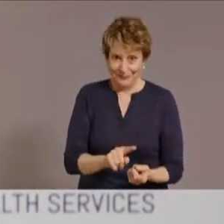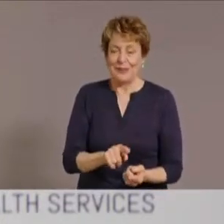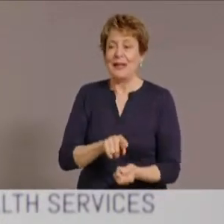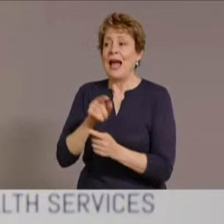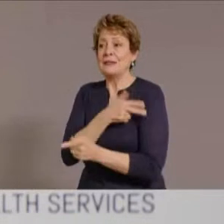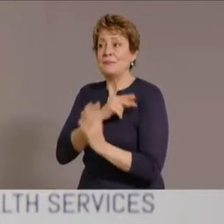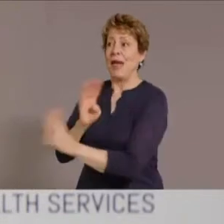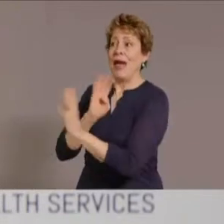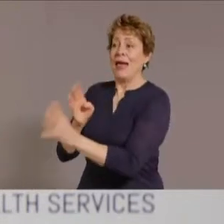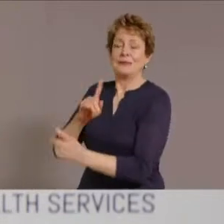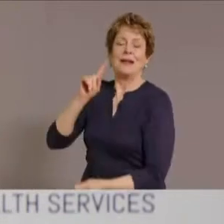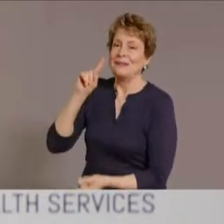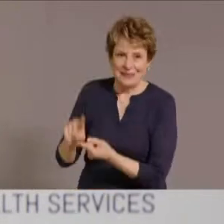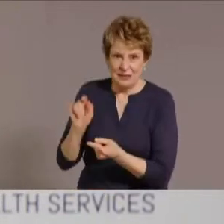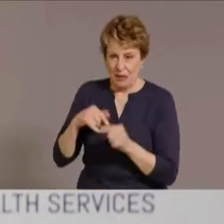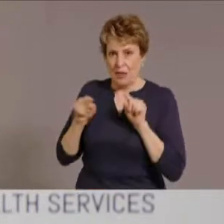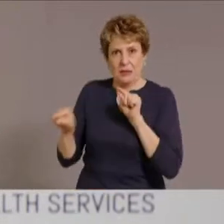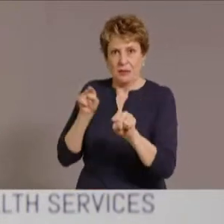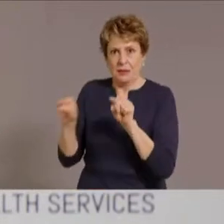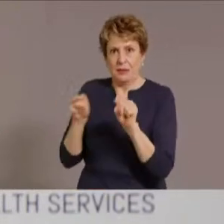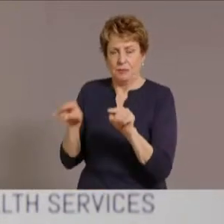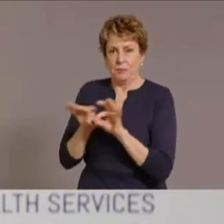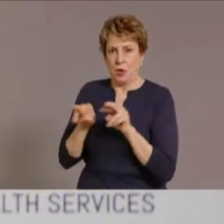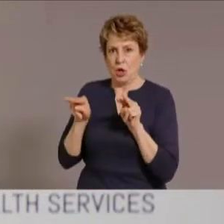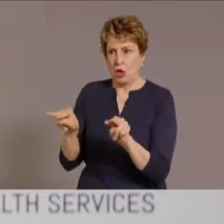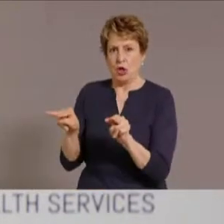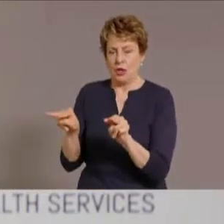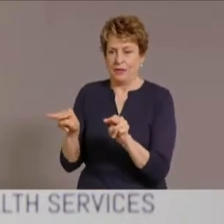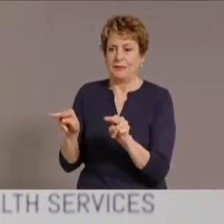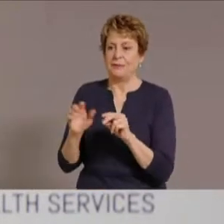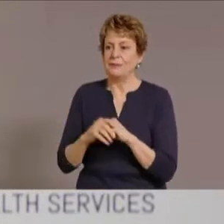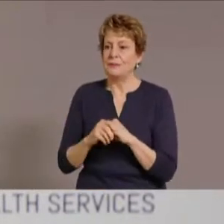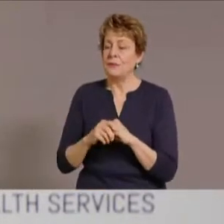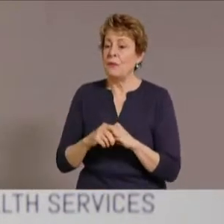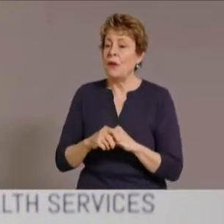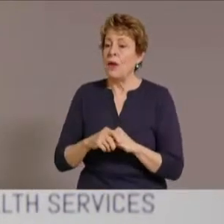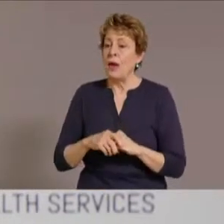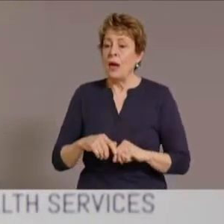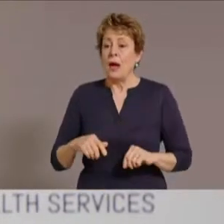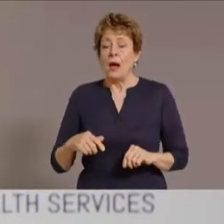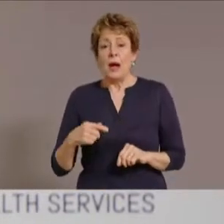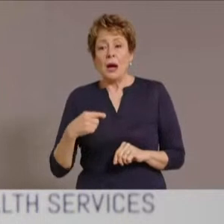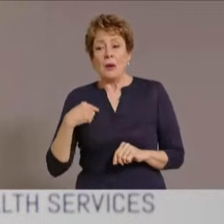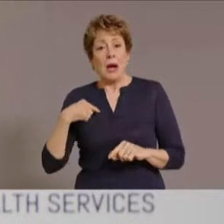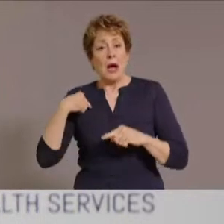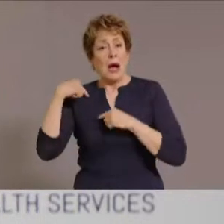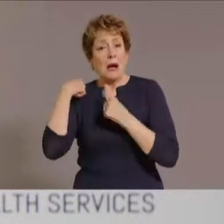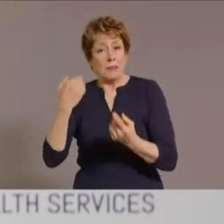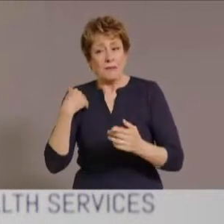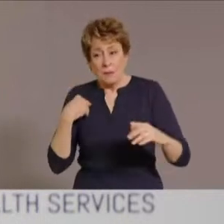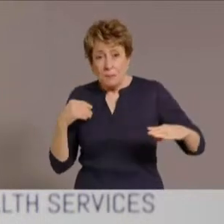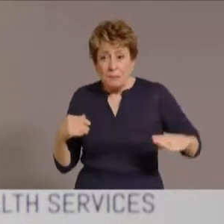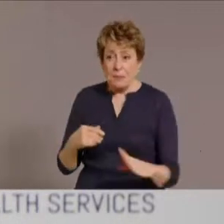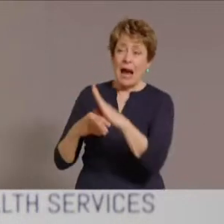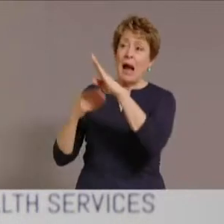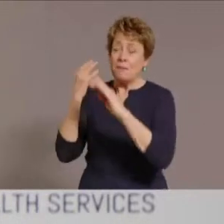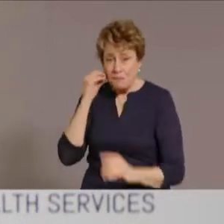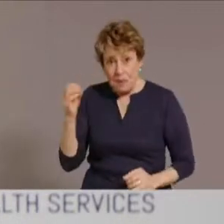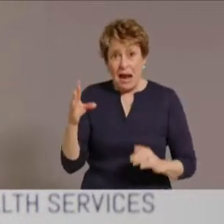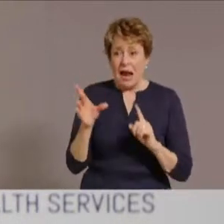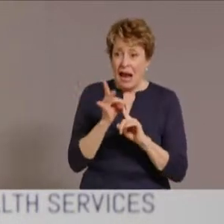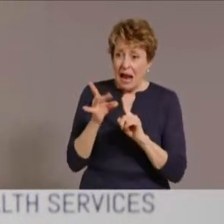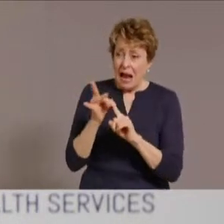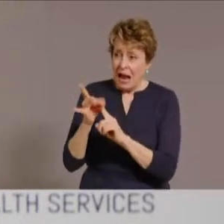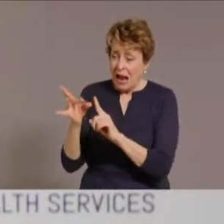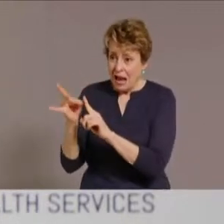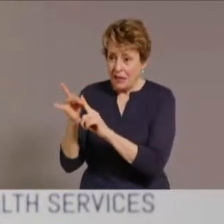by the plateau that we've gotten down and have been able to remain down and remain this low moving forward. Okay,